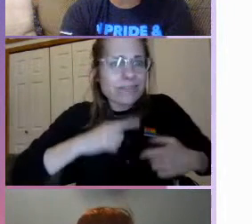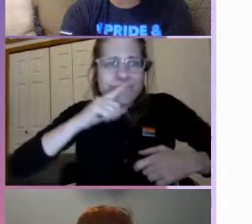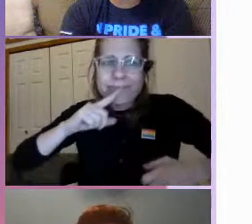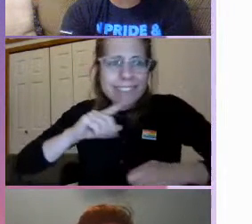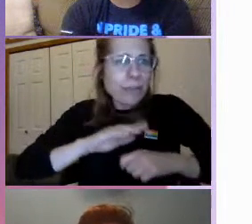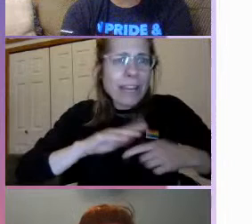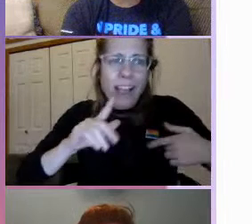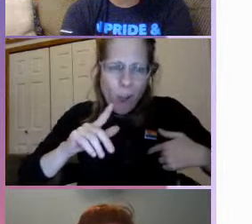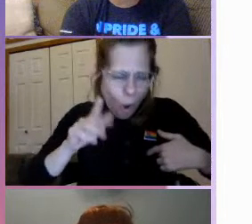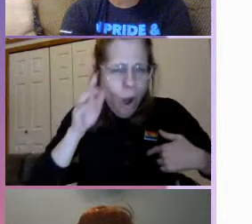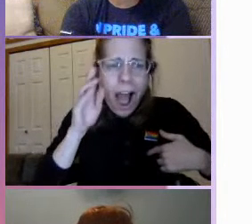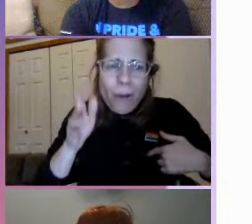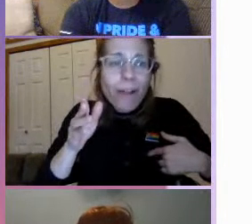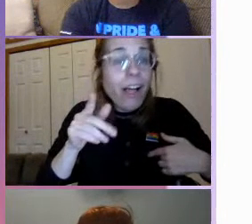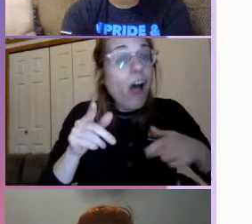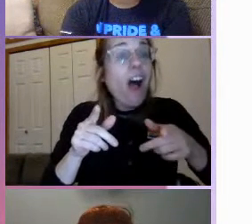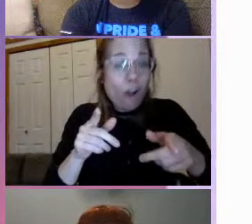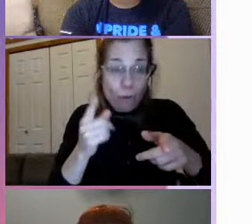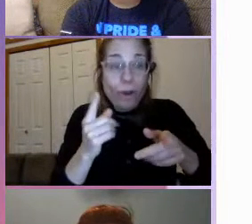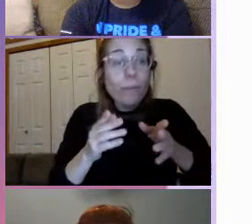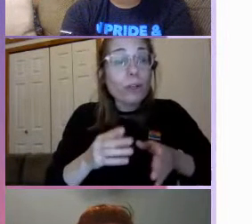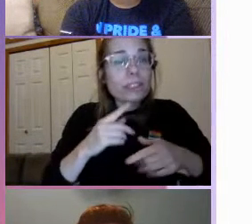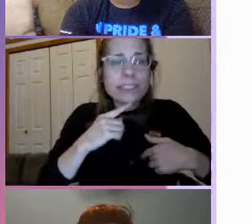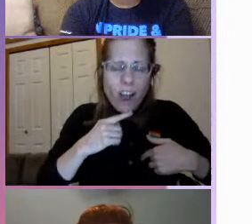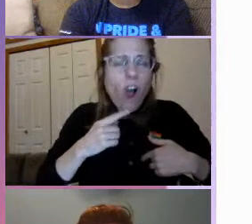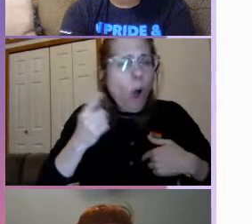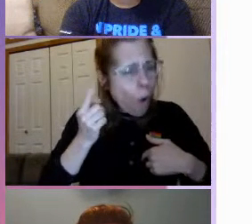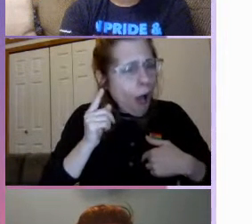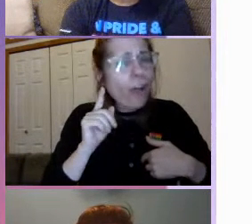testify at session.